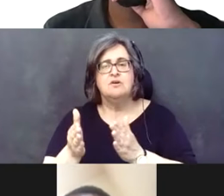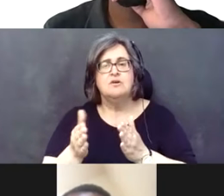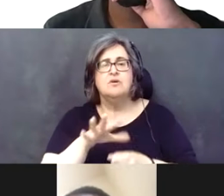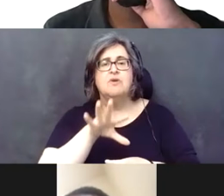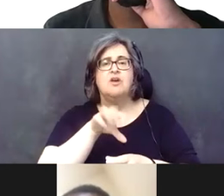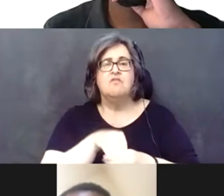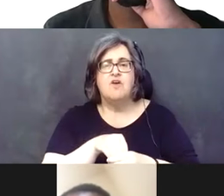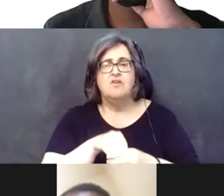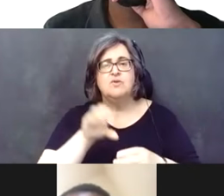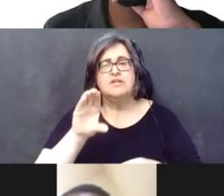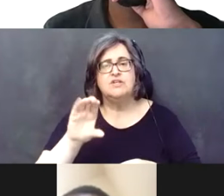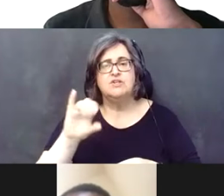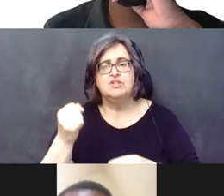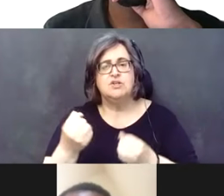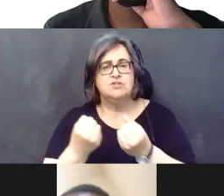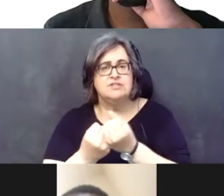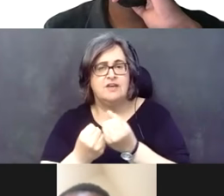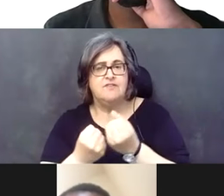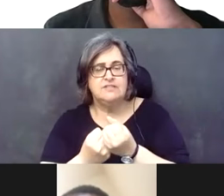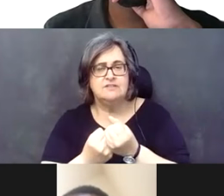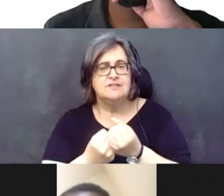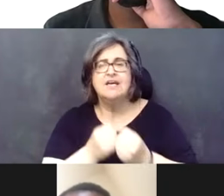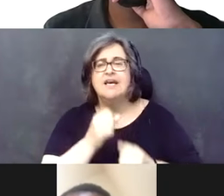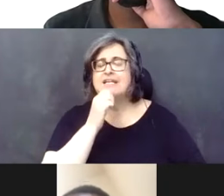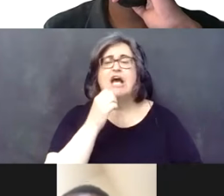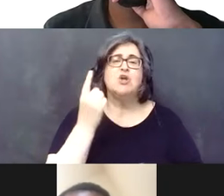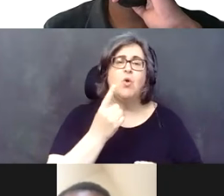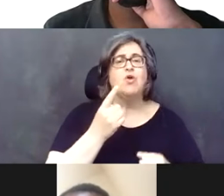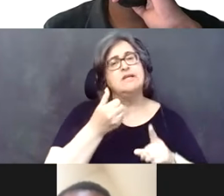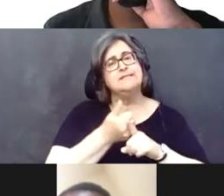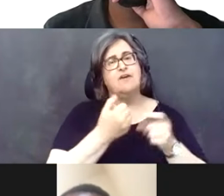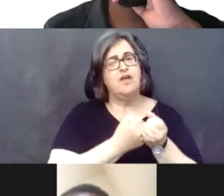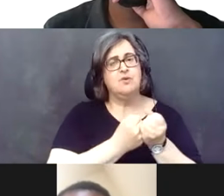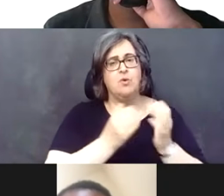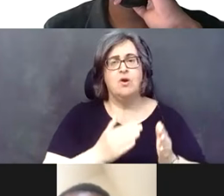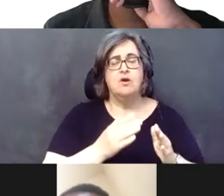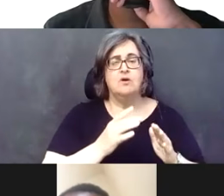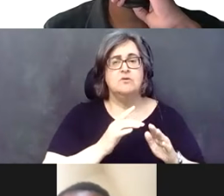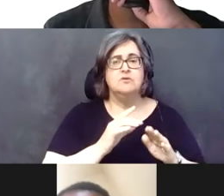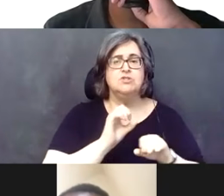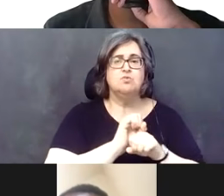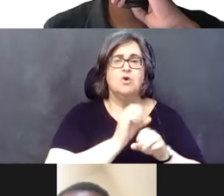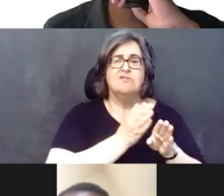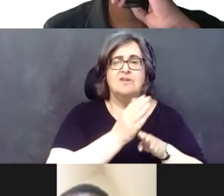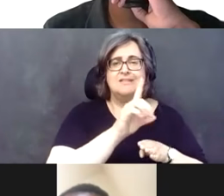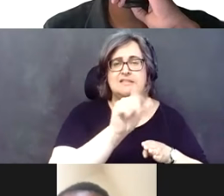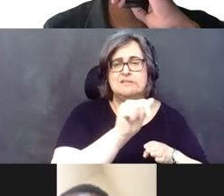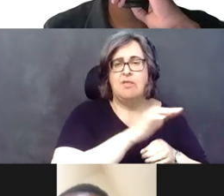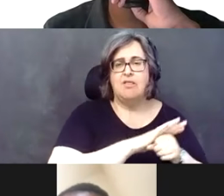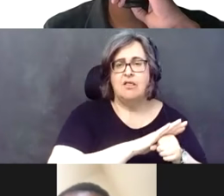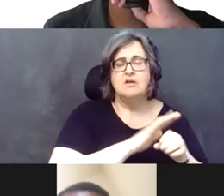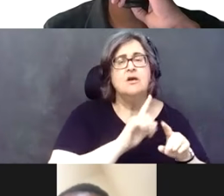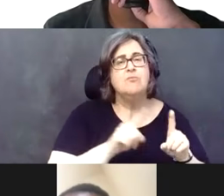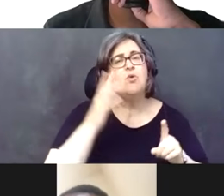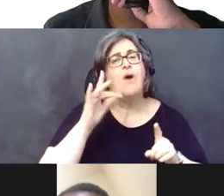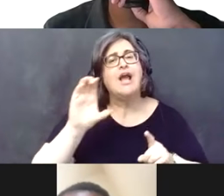criminal justice advocacy? So not just becoming, self-advocates that maybe work in the disability space, but why